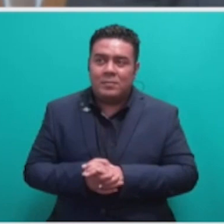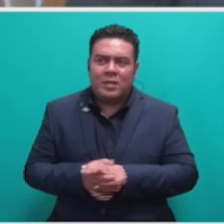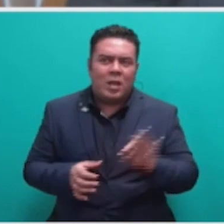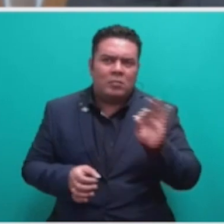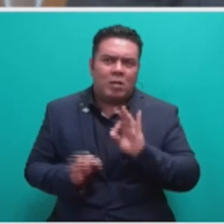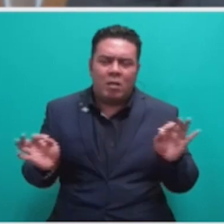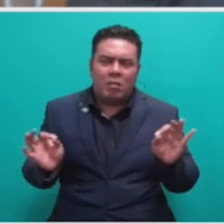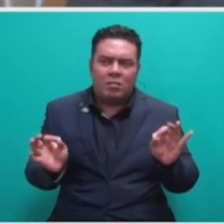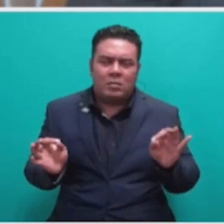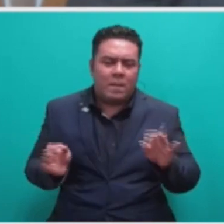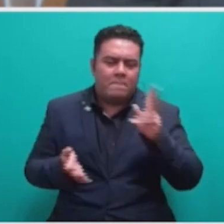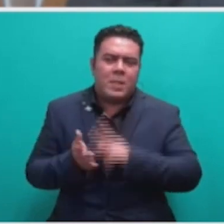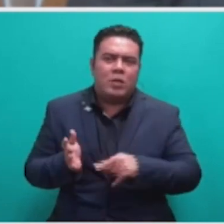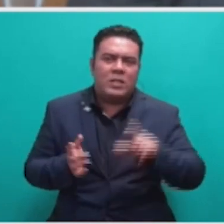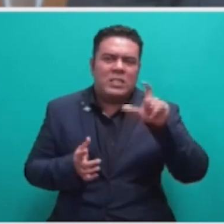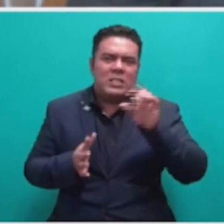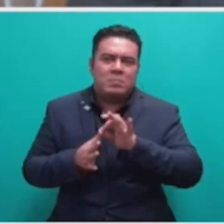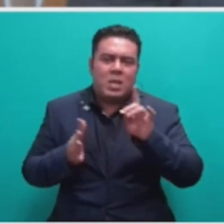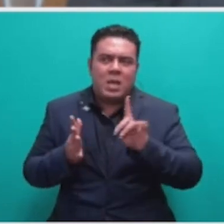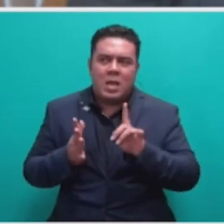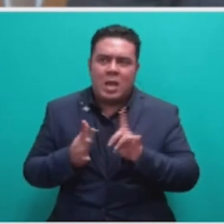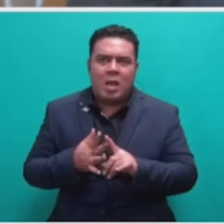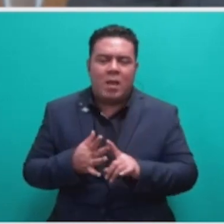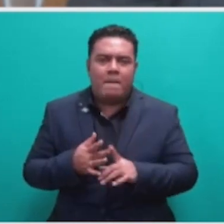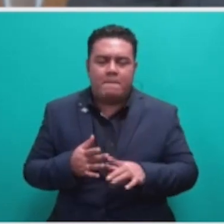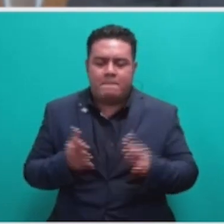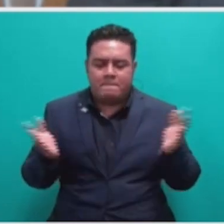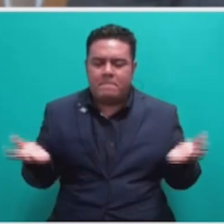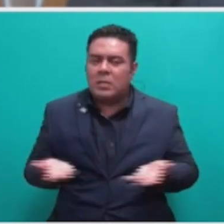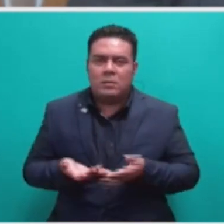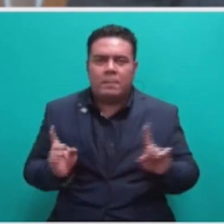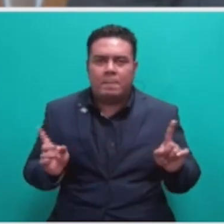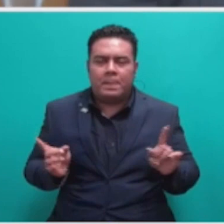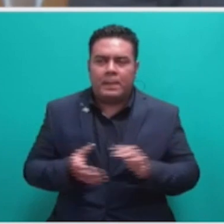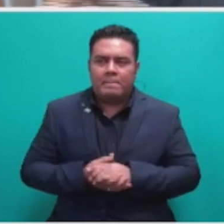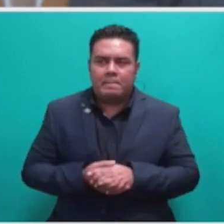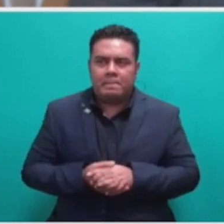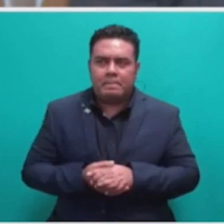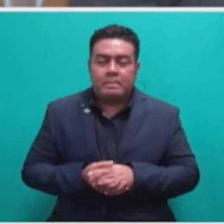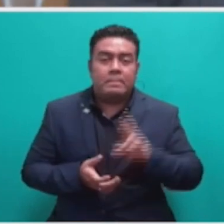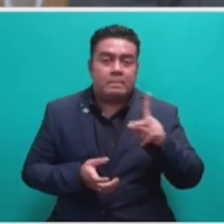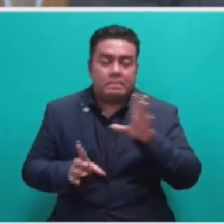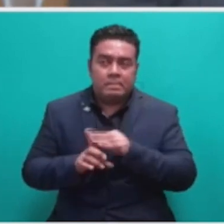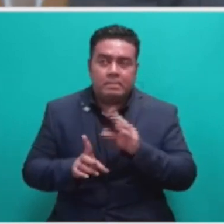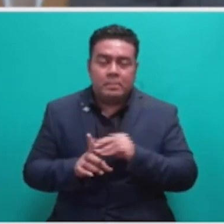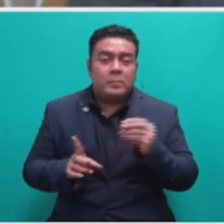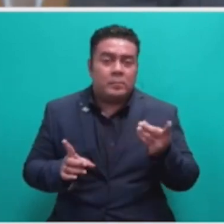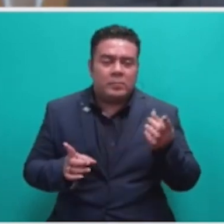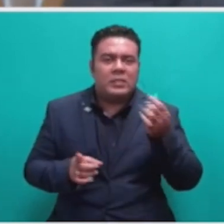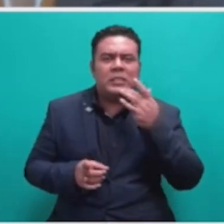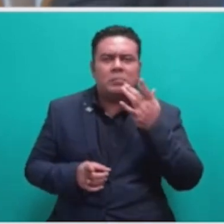not part of the CPI basket. Not part of the CPI basket. So, for example, a very